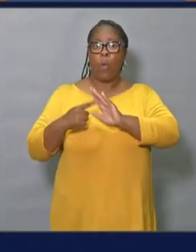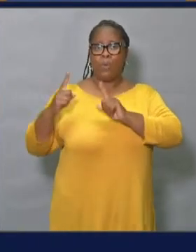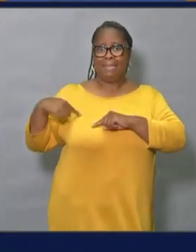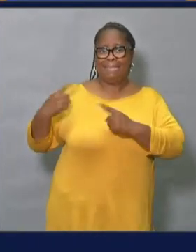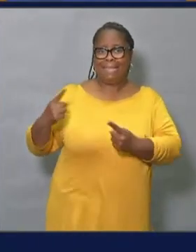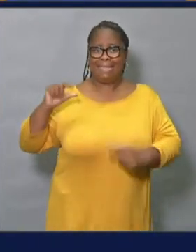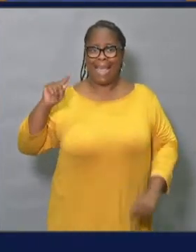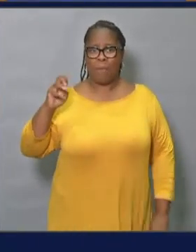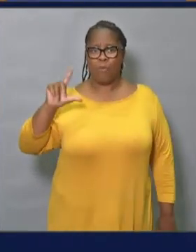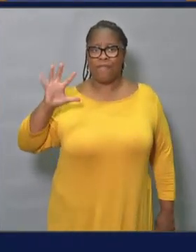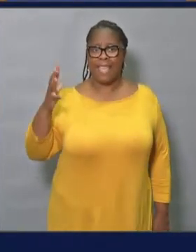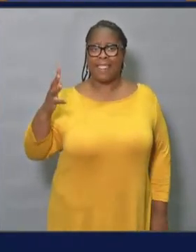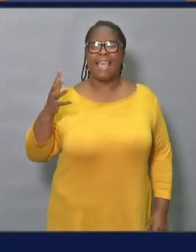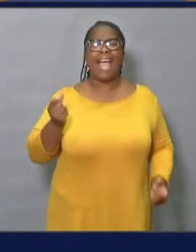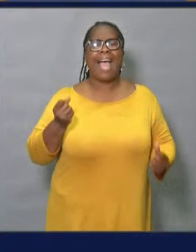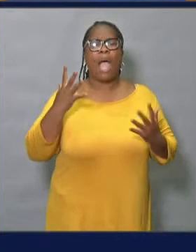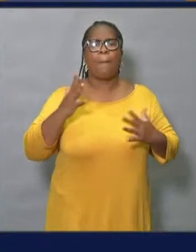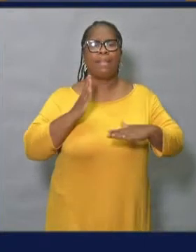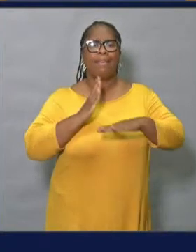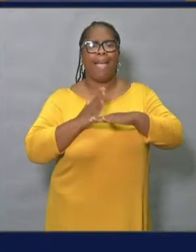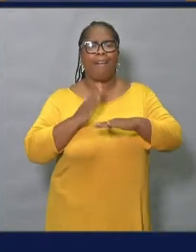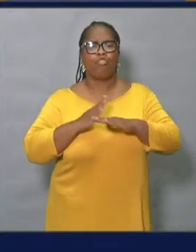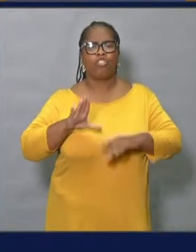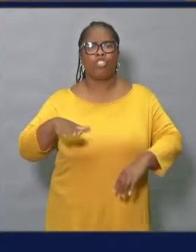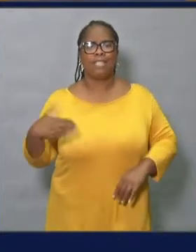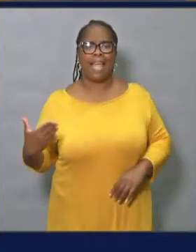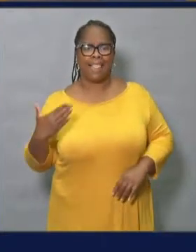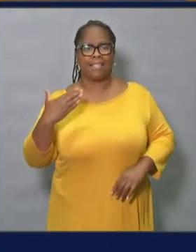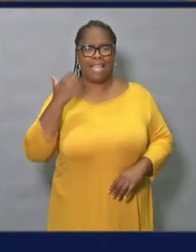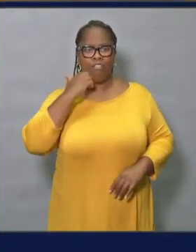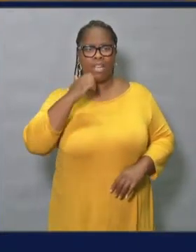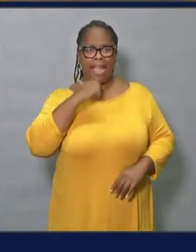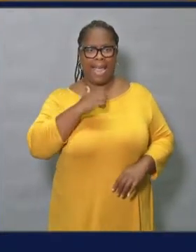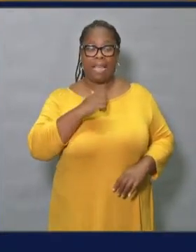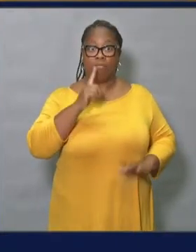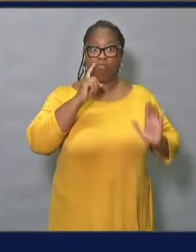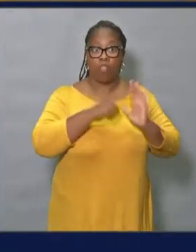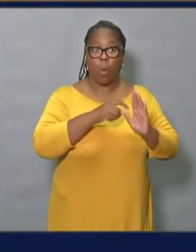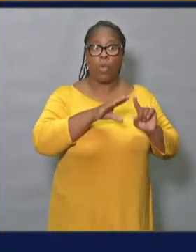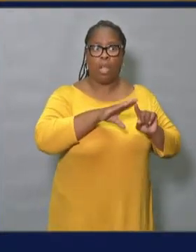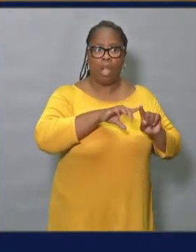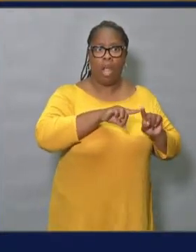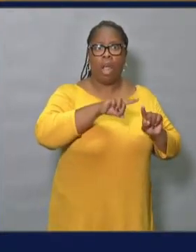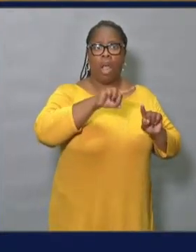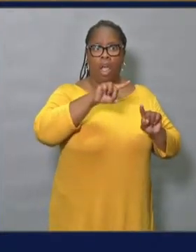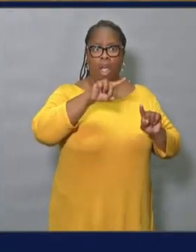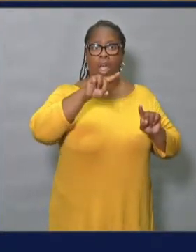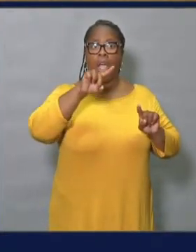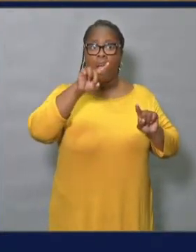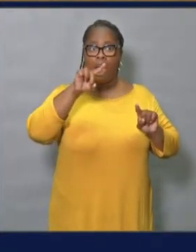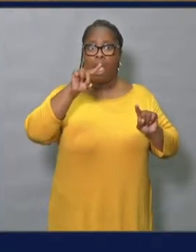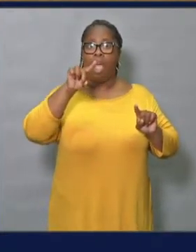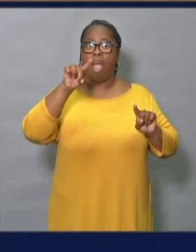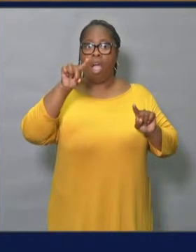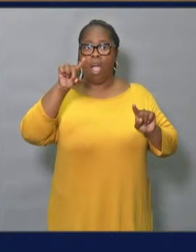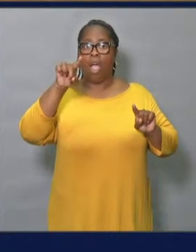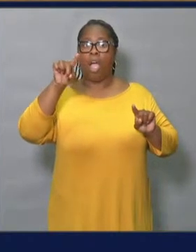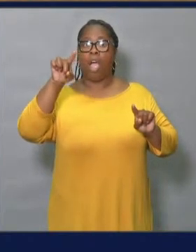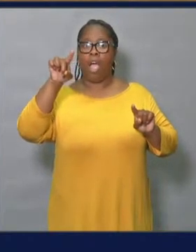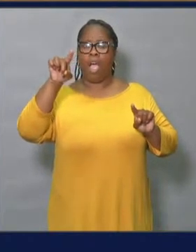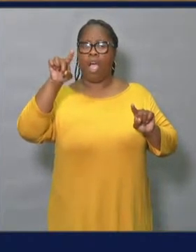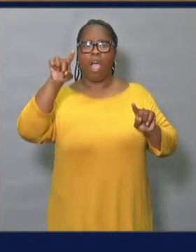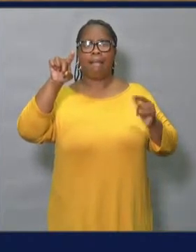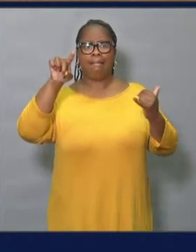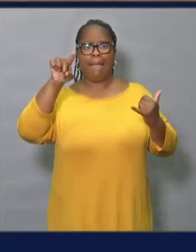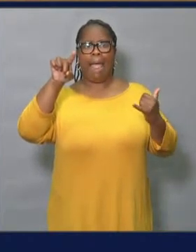5th. And as you can see, we've had a slight peak, and for the last couple of weeks, as I've been